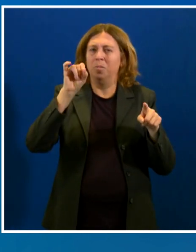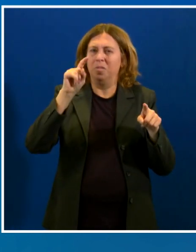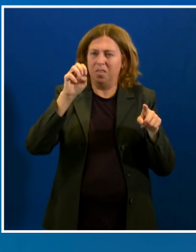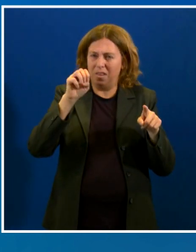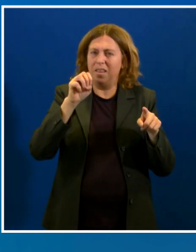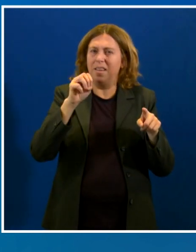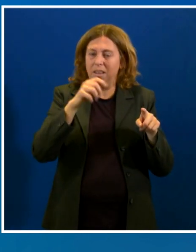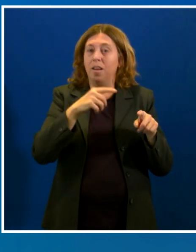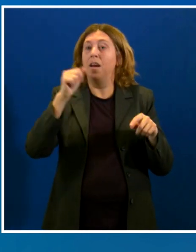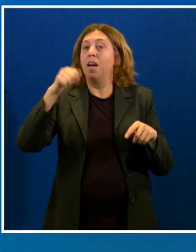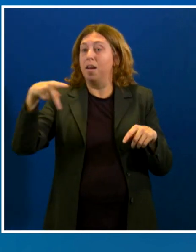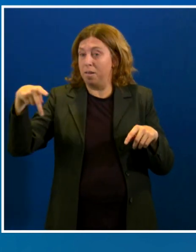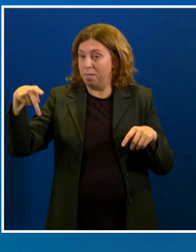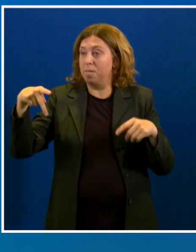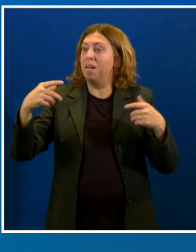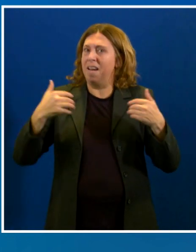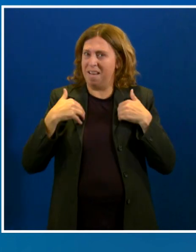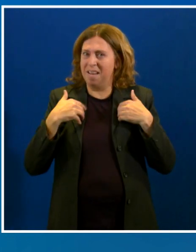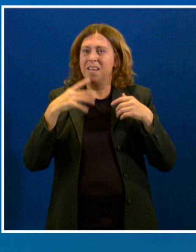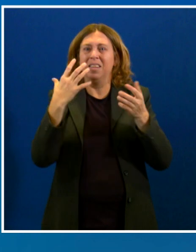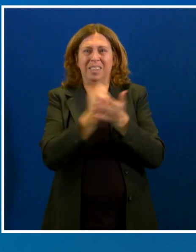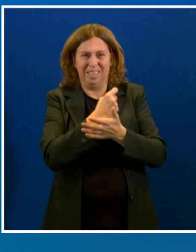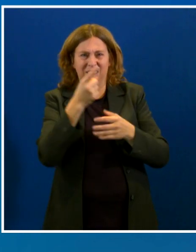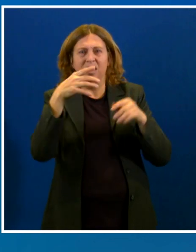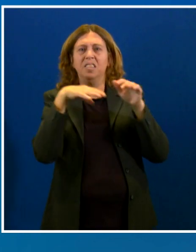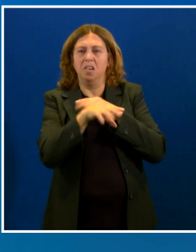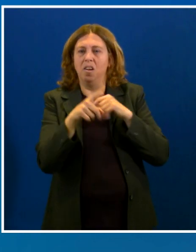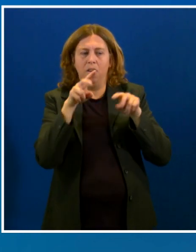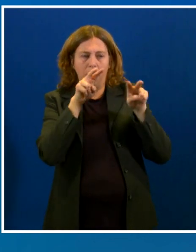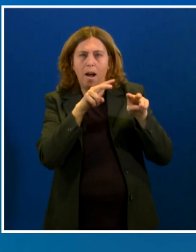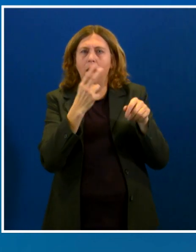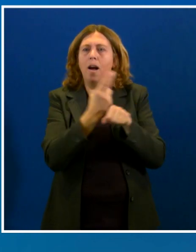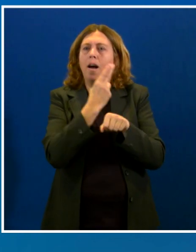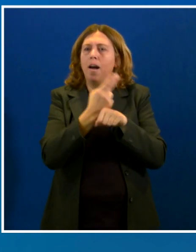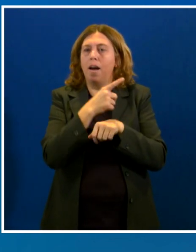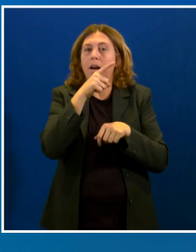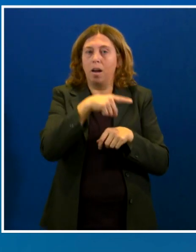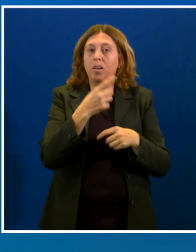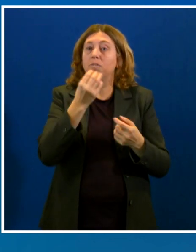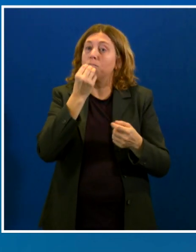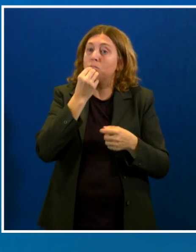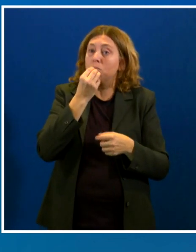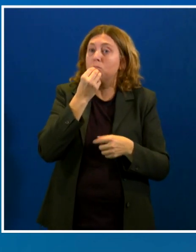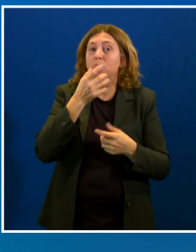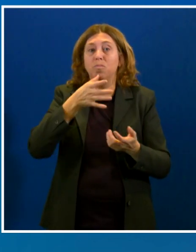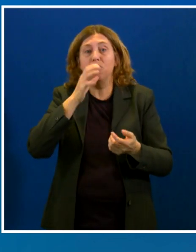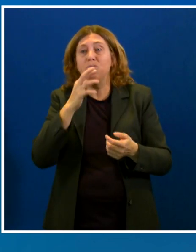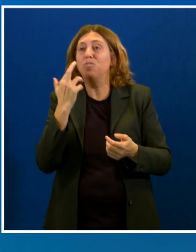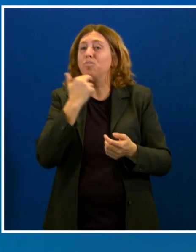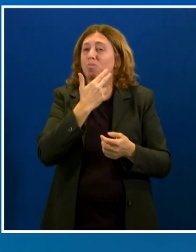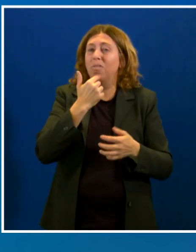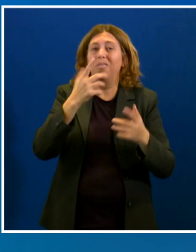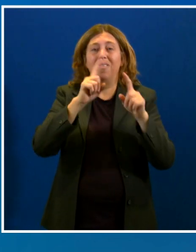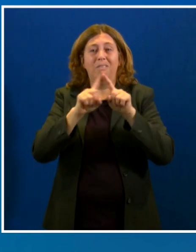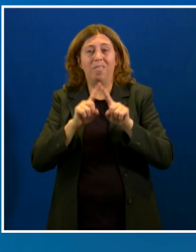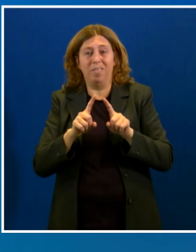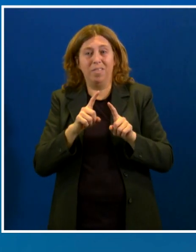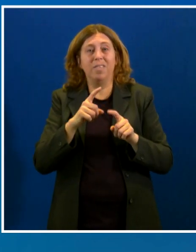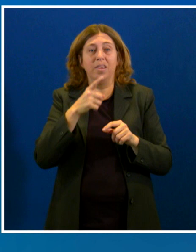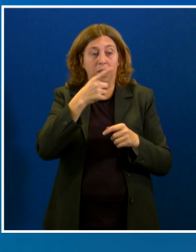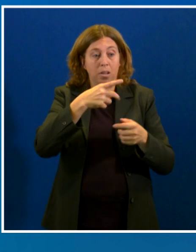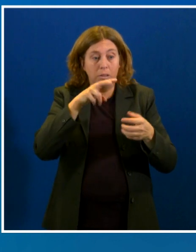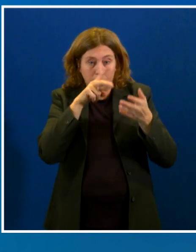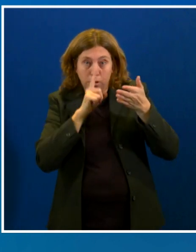interactive map to better assist food and beverage establishments needing to continue outdoor seating and curb